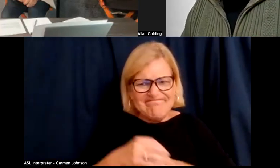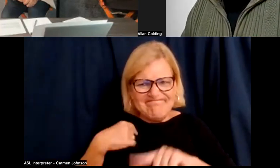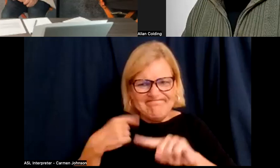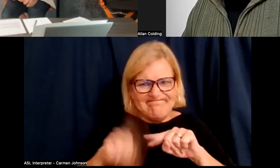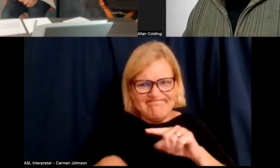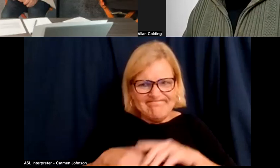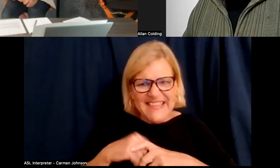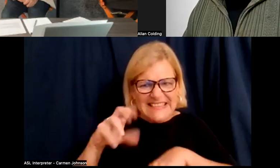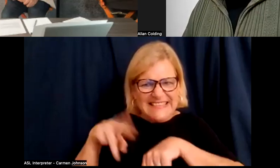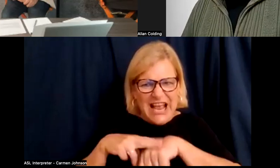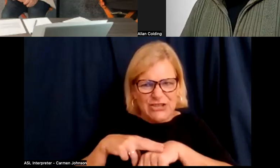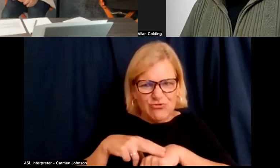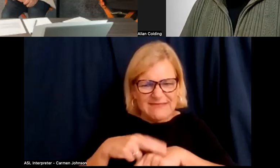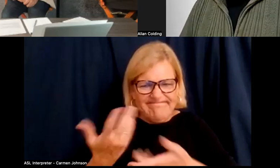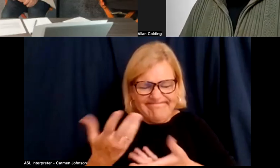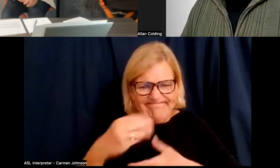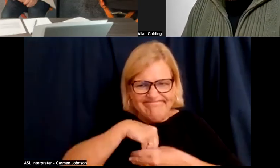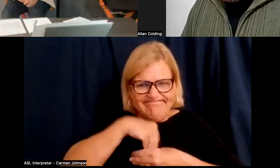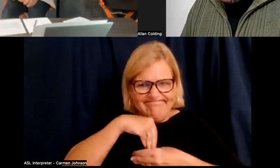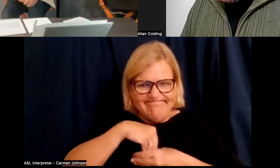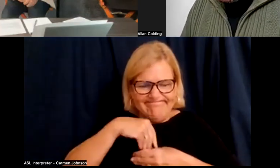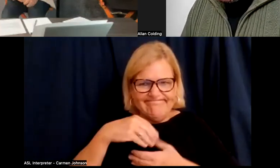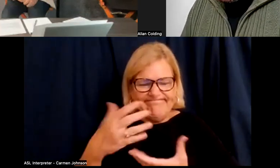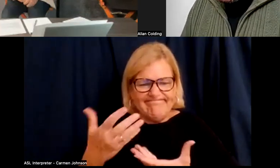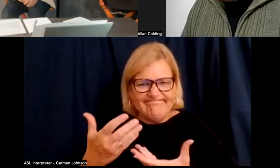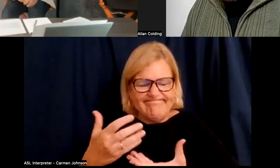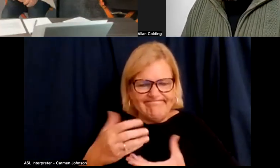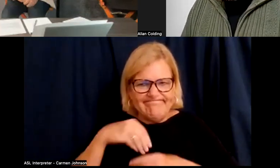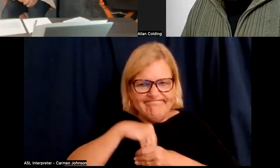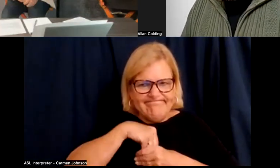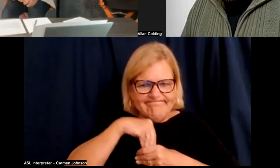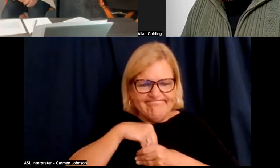do it. That's a natural thing. That's what our creator did for us. Okay.